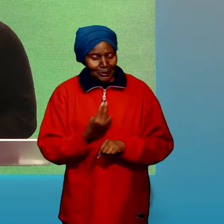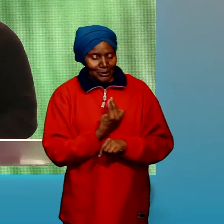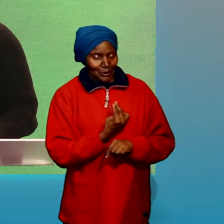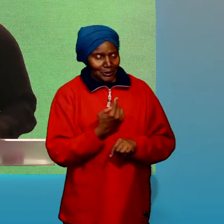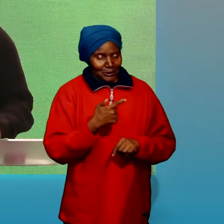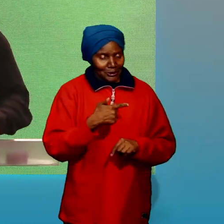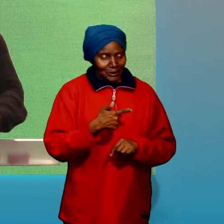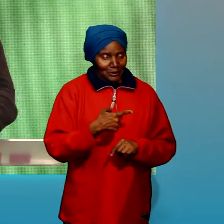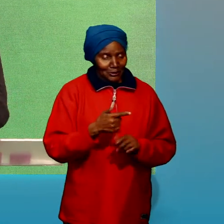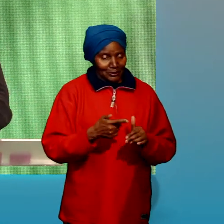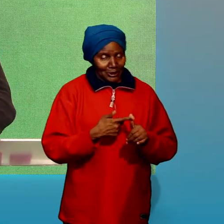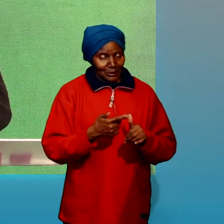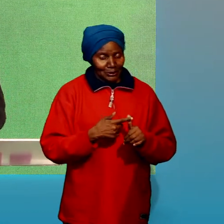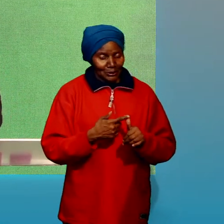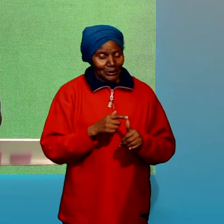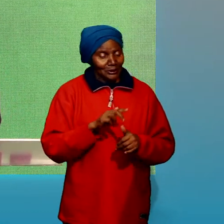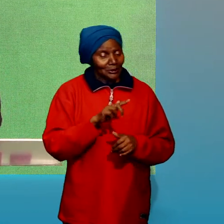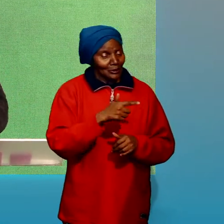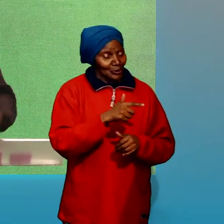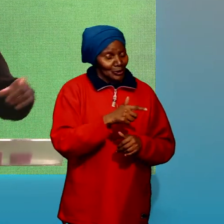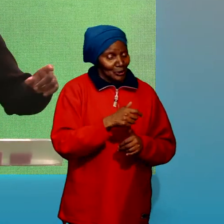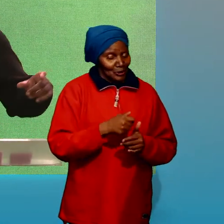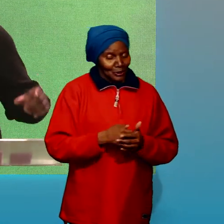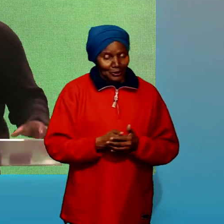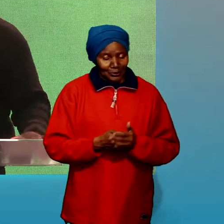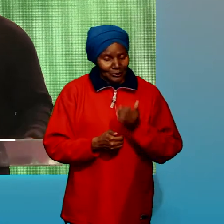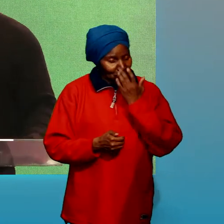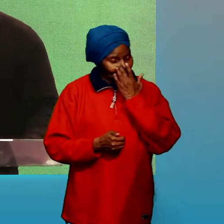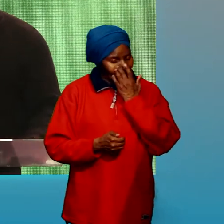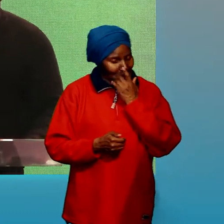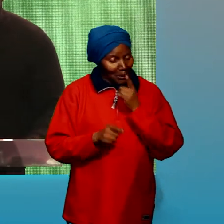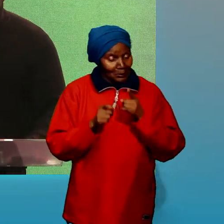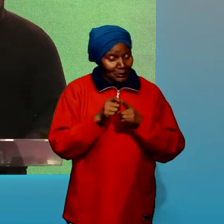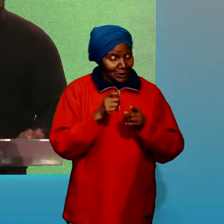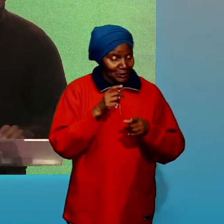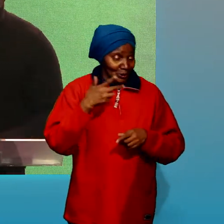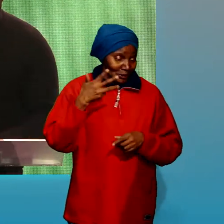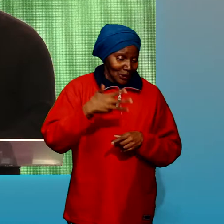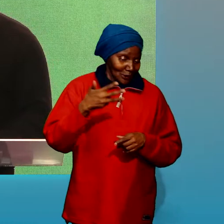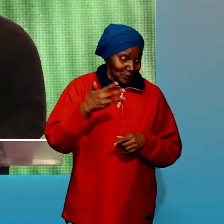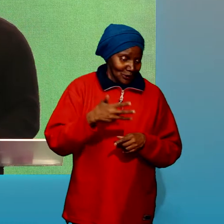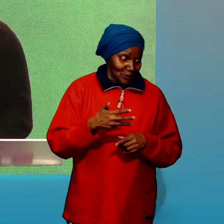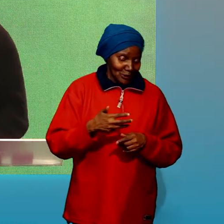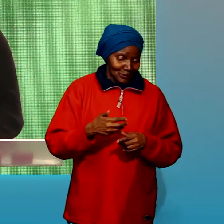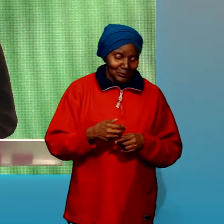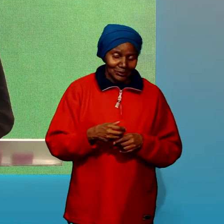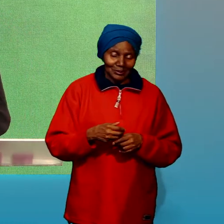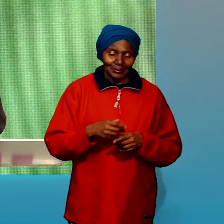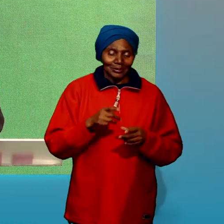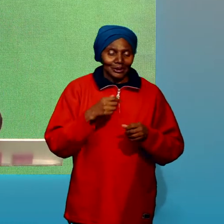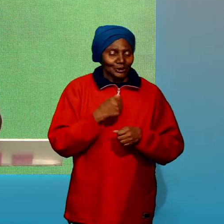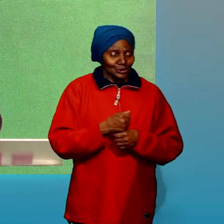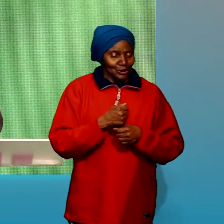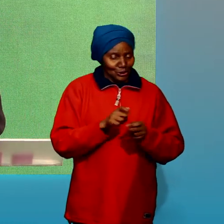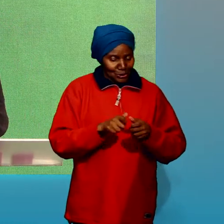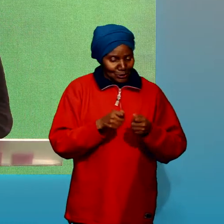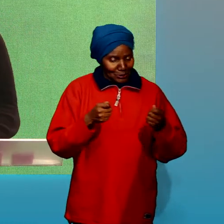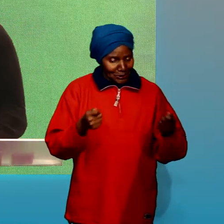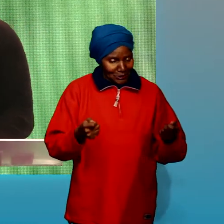KT. It can also be found on page 19 on April's Revival